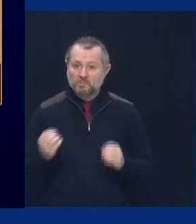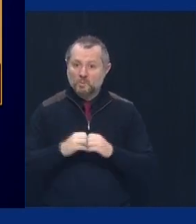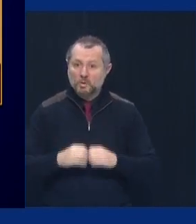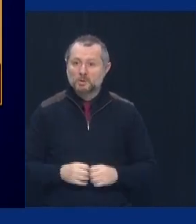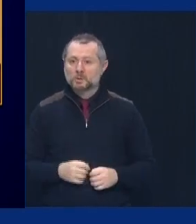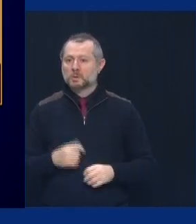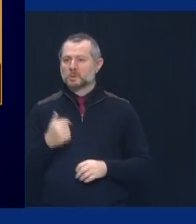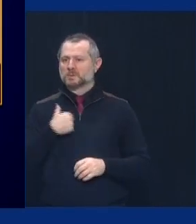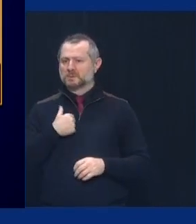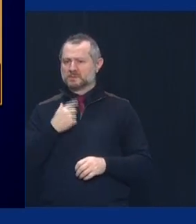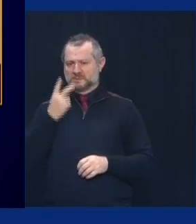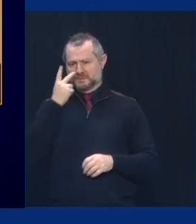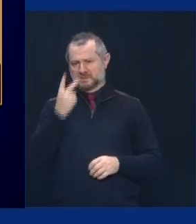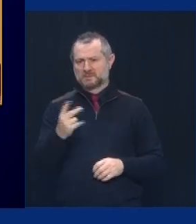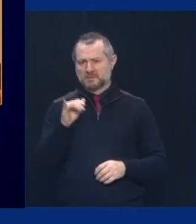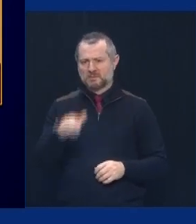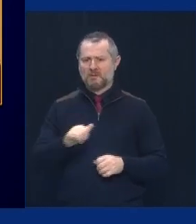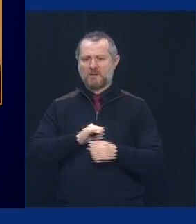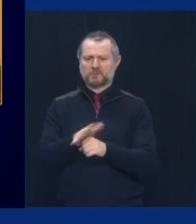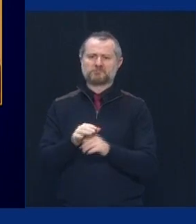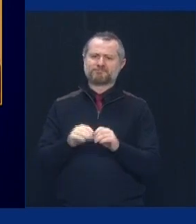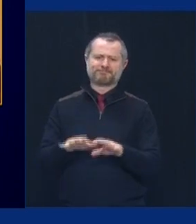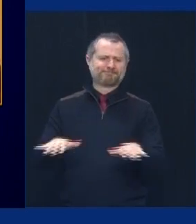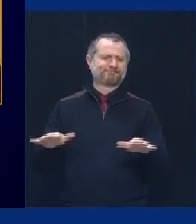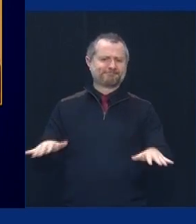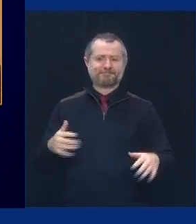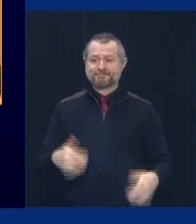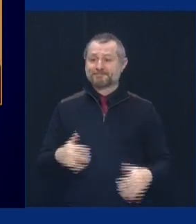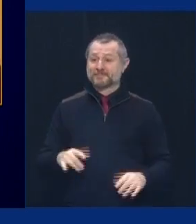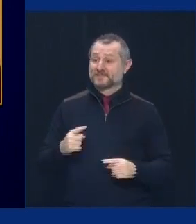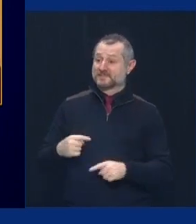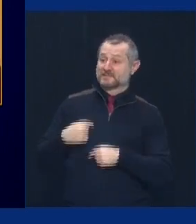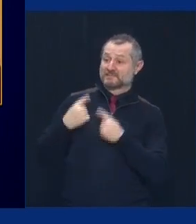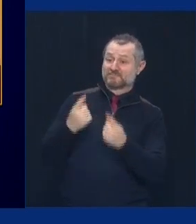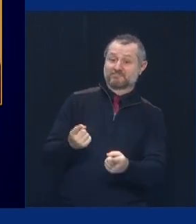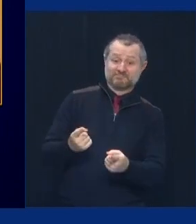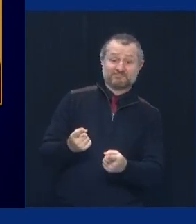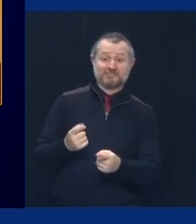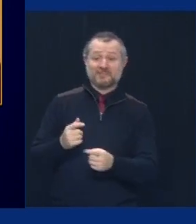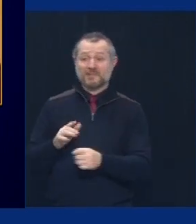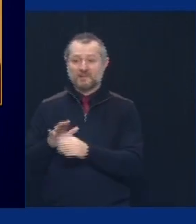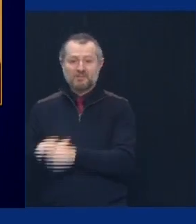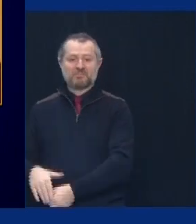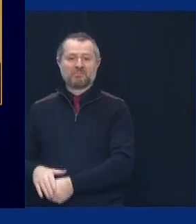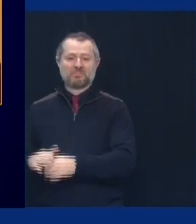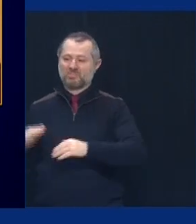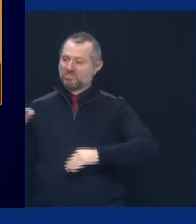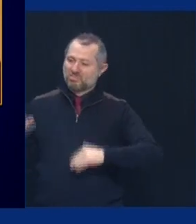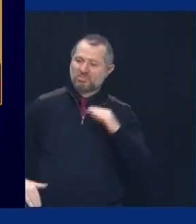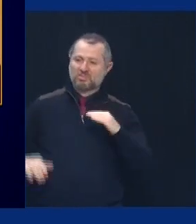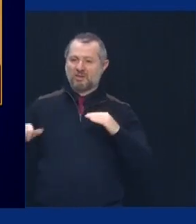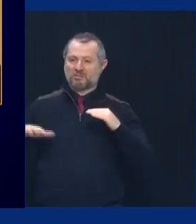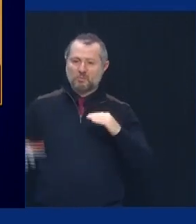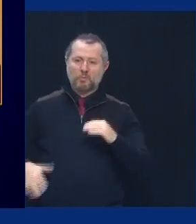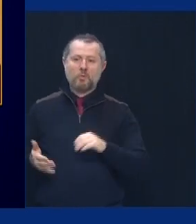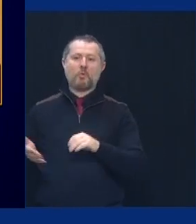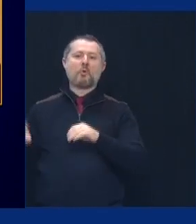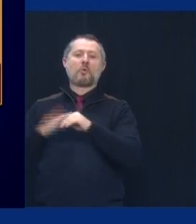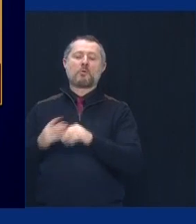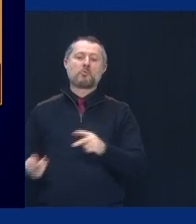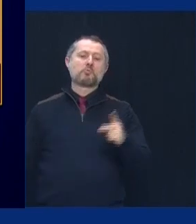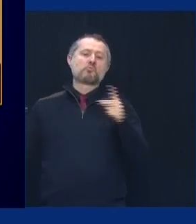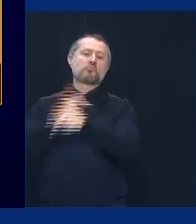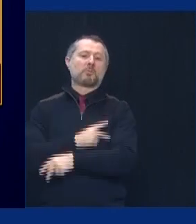this pandemic exacerbated already existing vulnerabilities, inequities, disparities, particularly